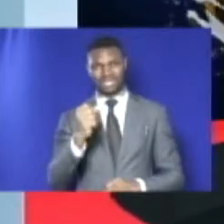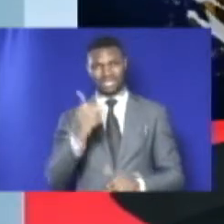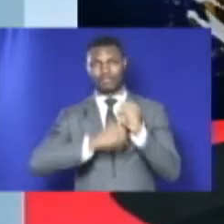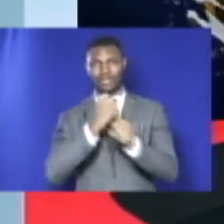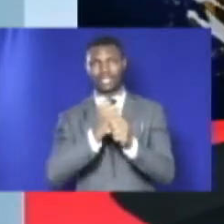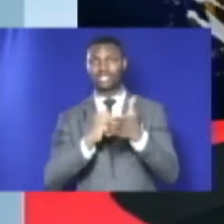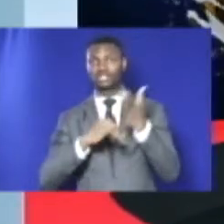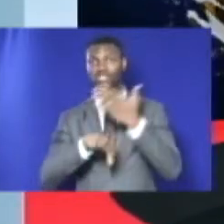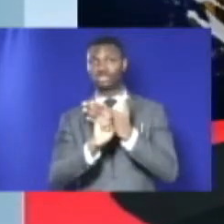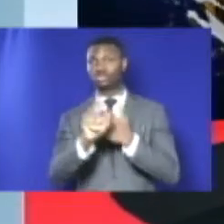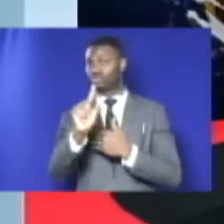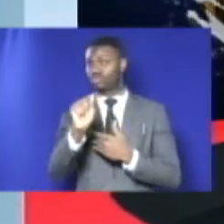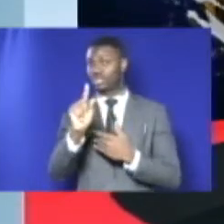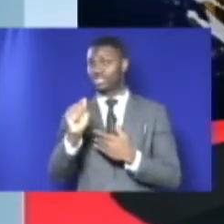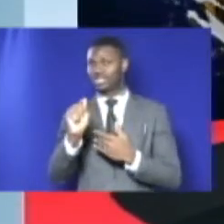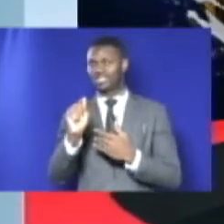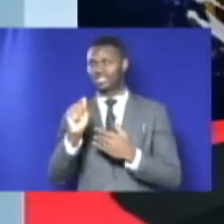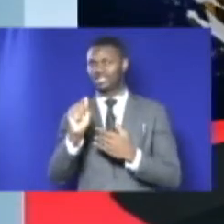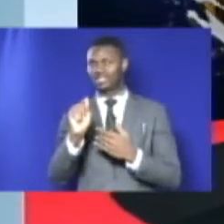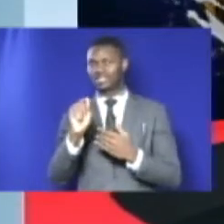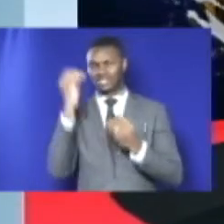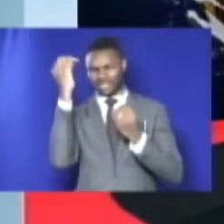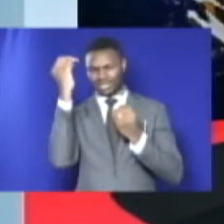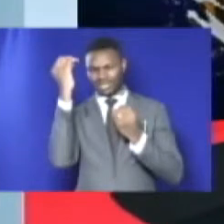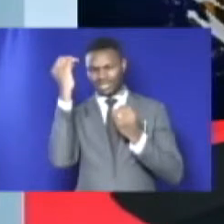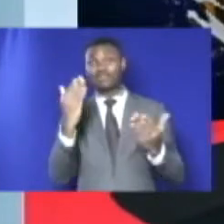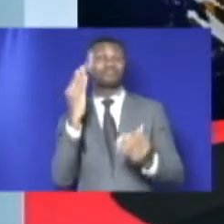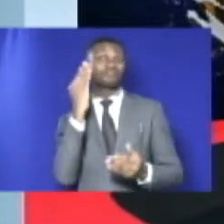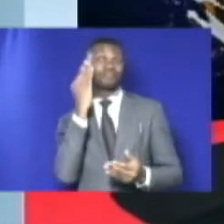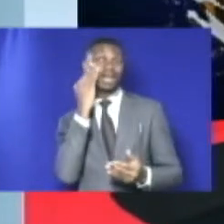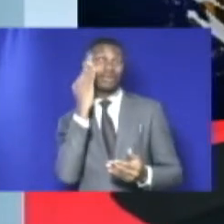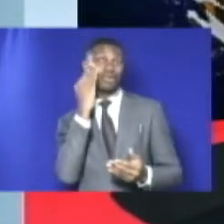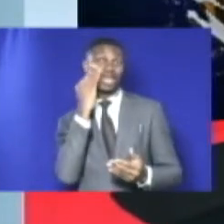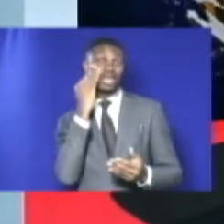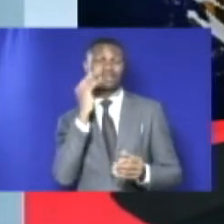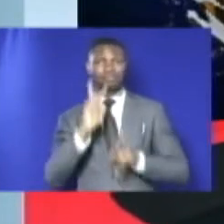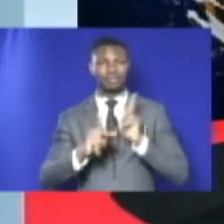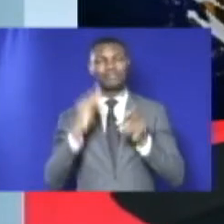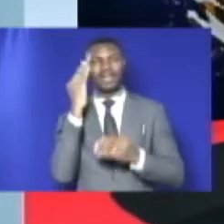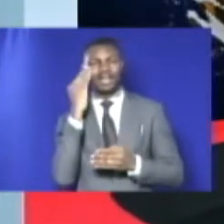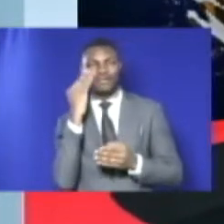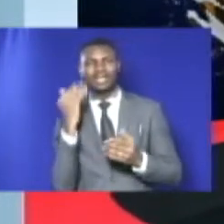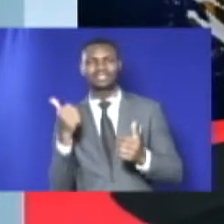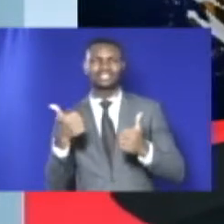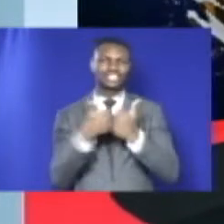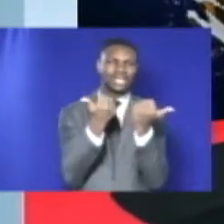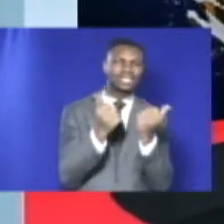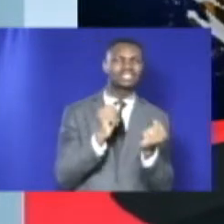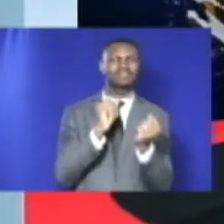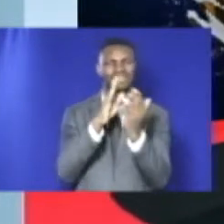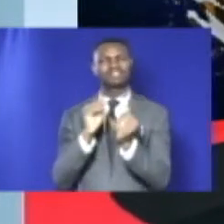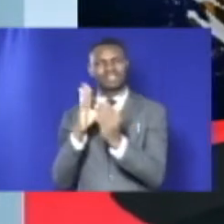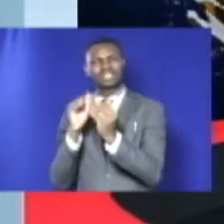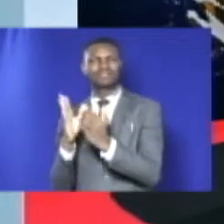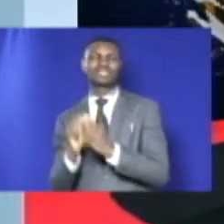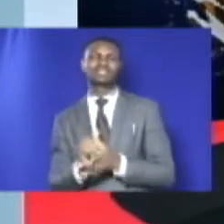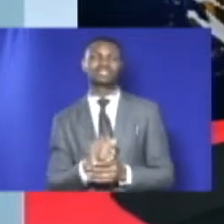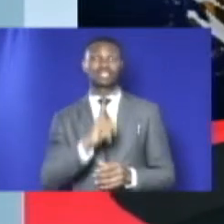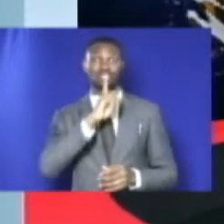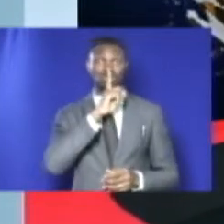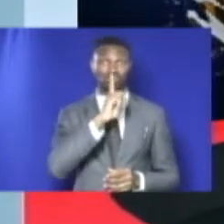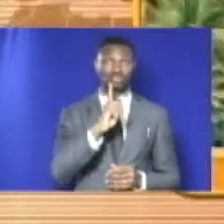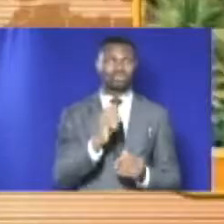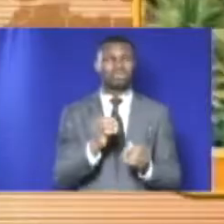main goal is to raise public awareness of the tropical areas, the challenges they face, and the emerging opportunities they